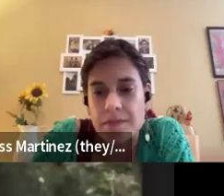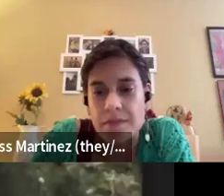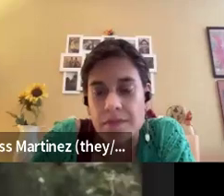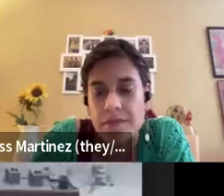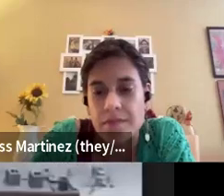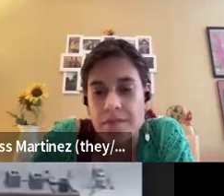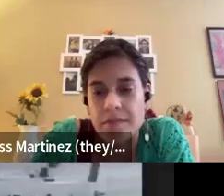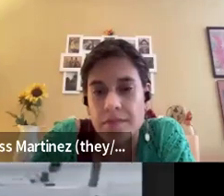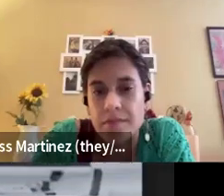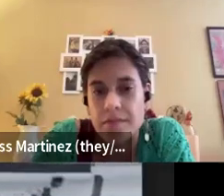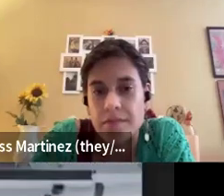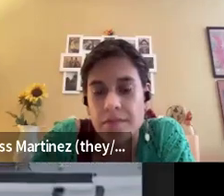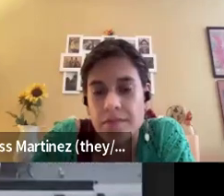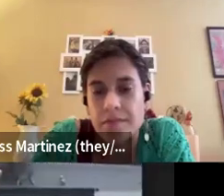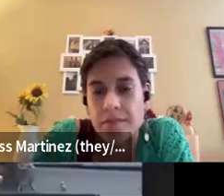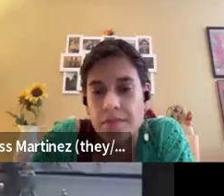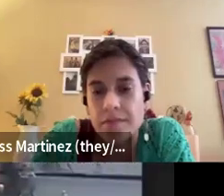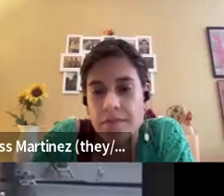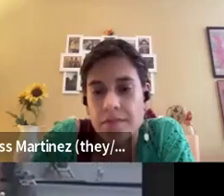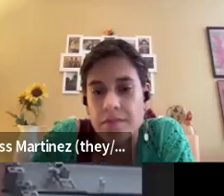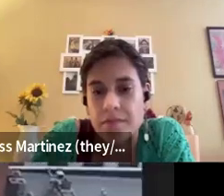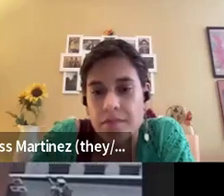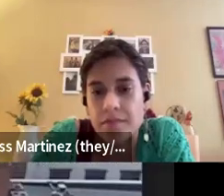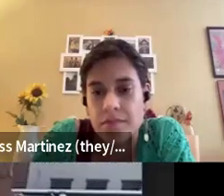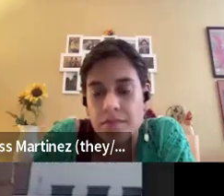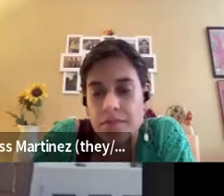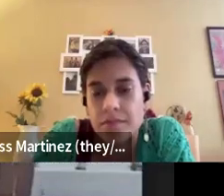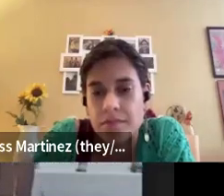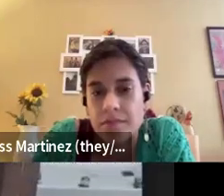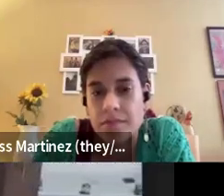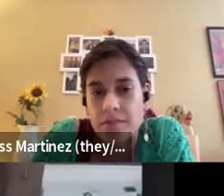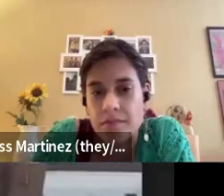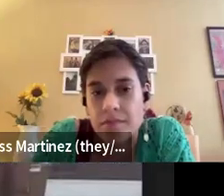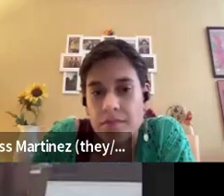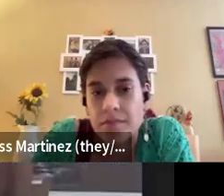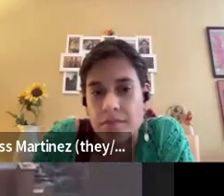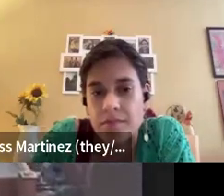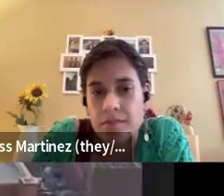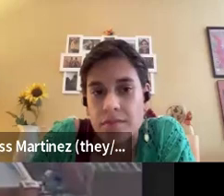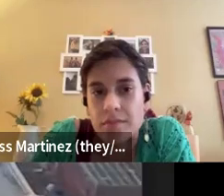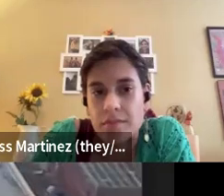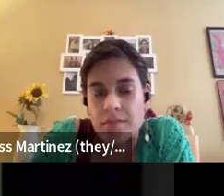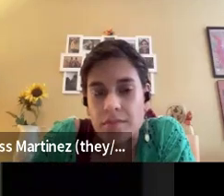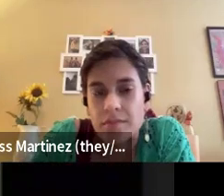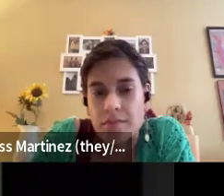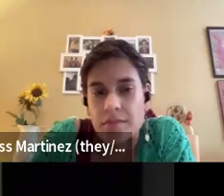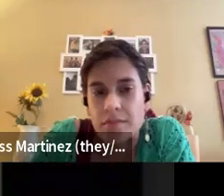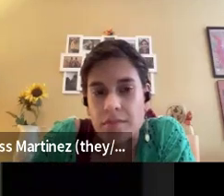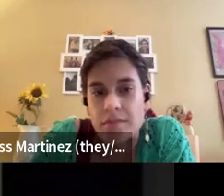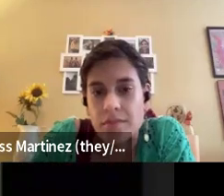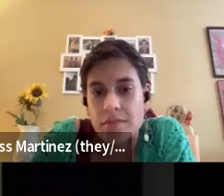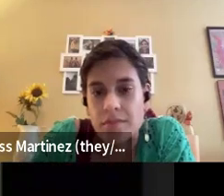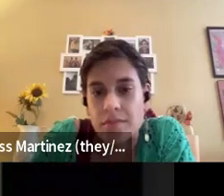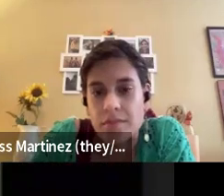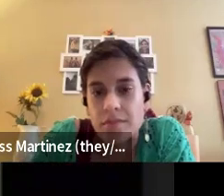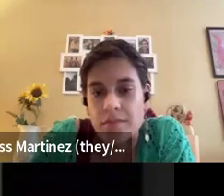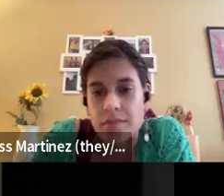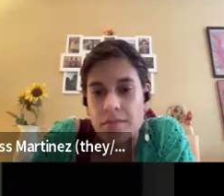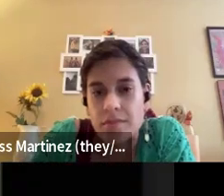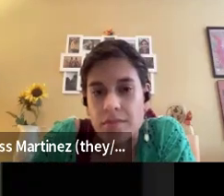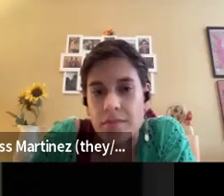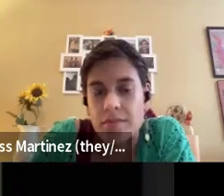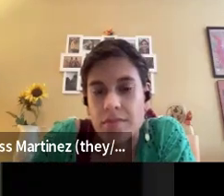activated a lot of folks because it was affecting a large part of Athens. We gathered in East Athens in